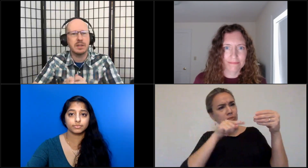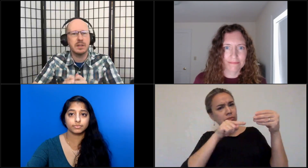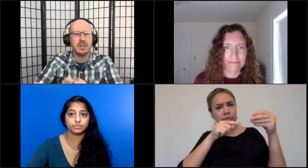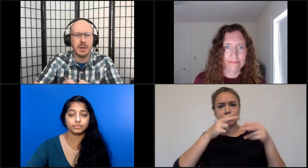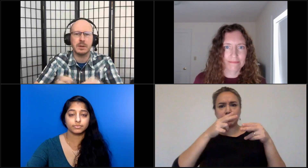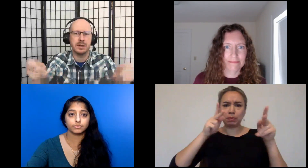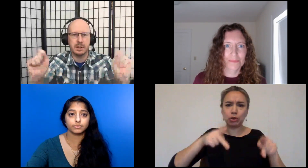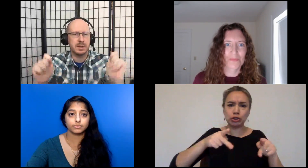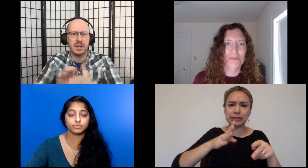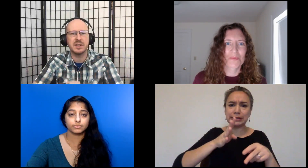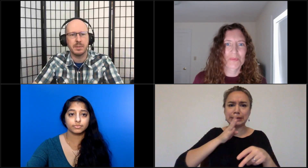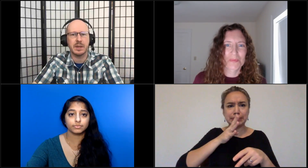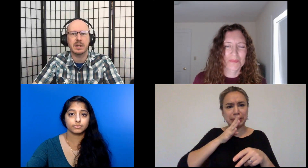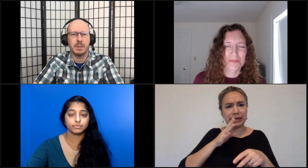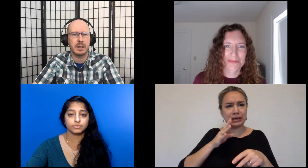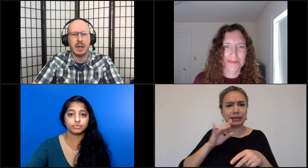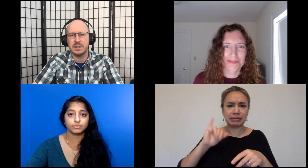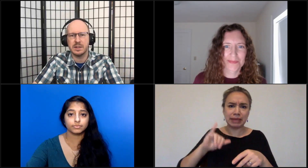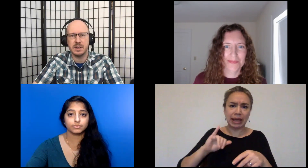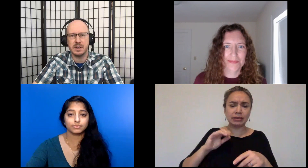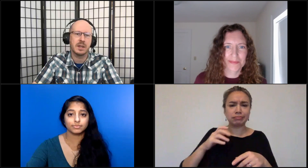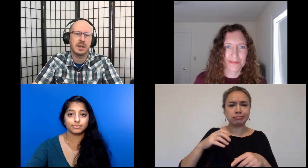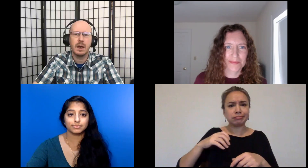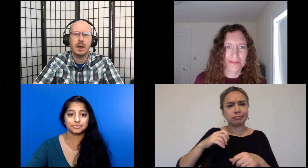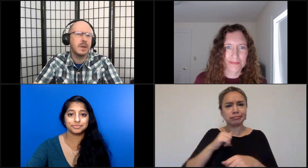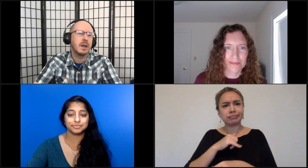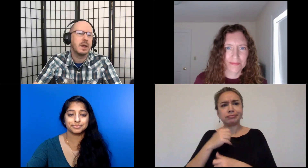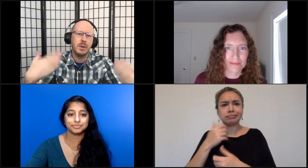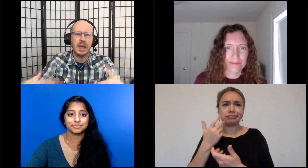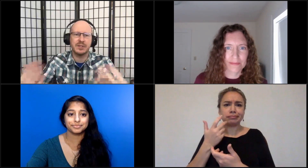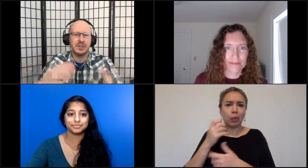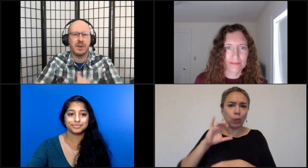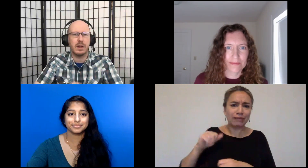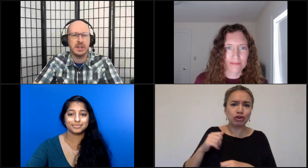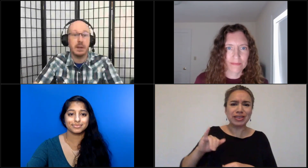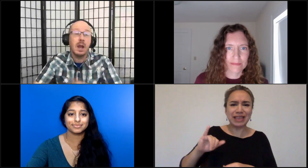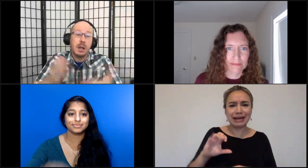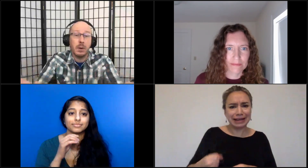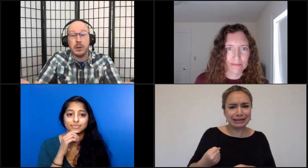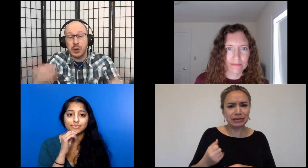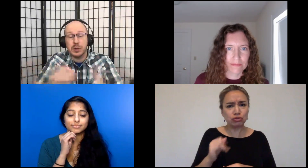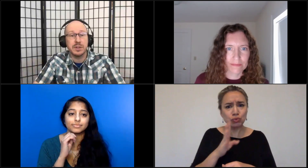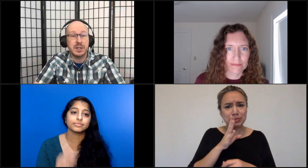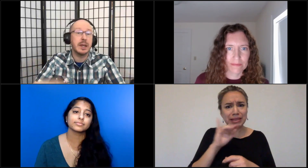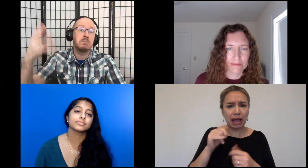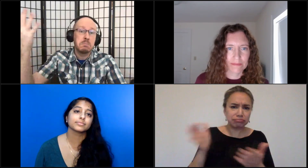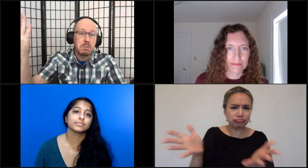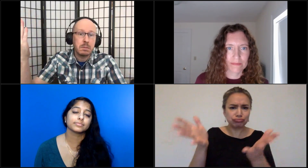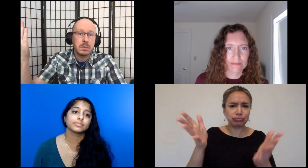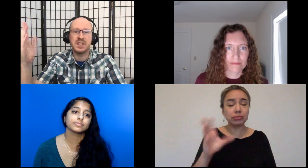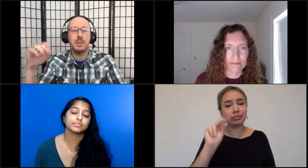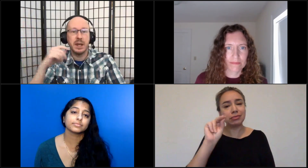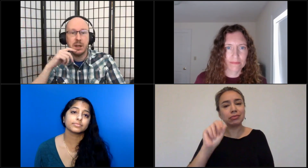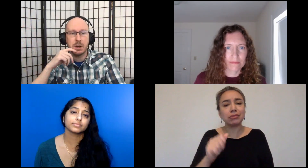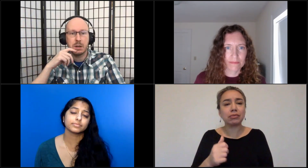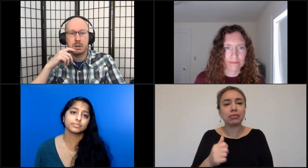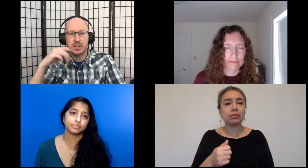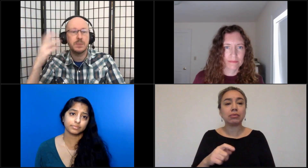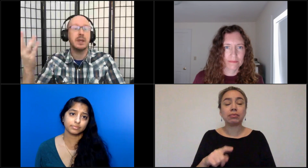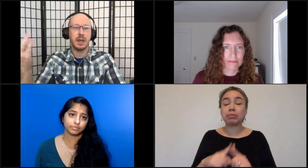native Cantonese speaker to say something about Cantonese. You really have to just volunteer. Now, what you could do is say, does